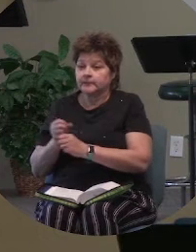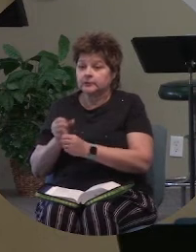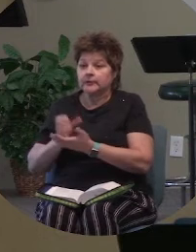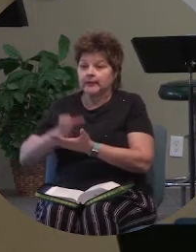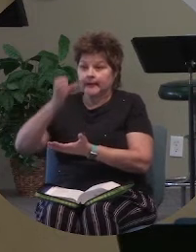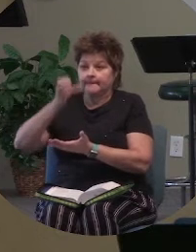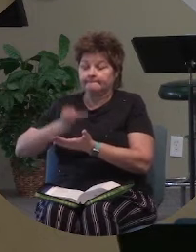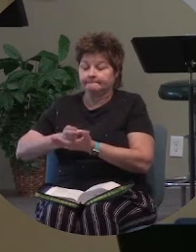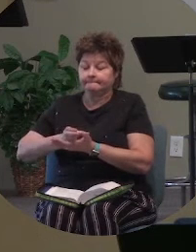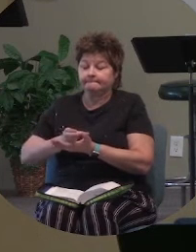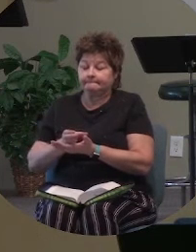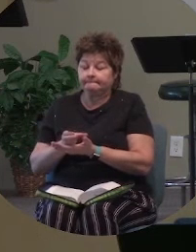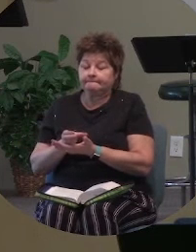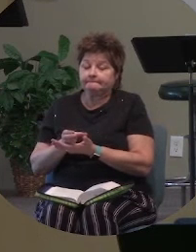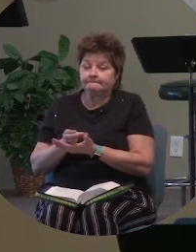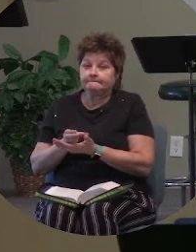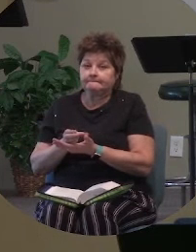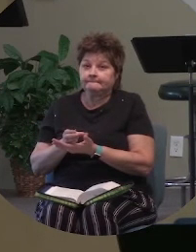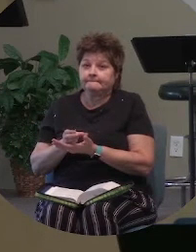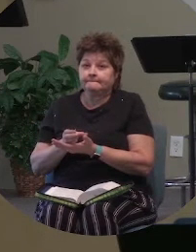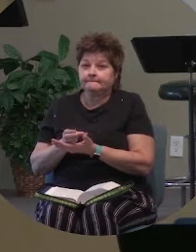cup.